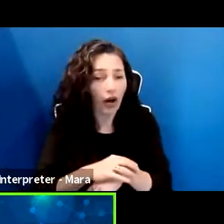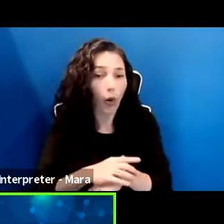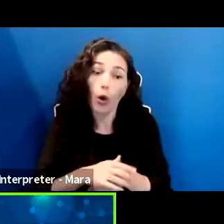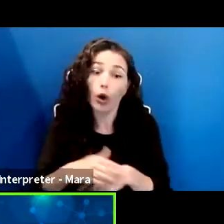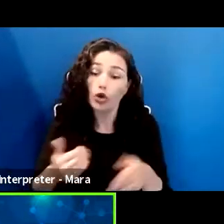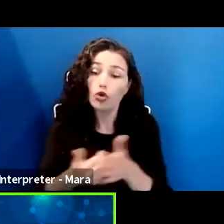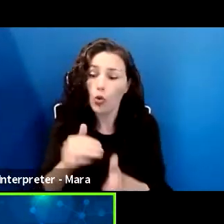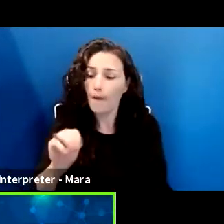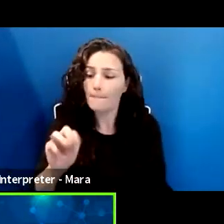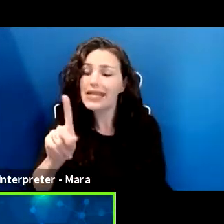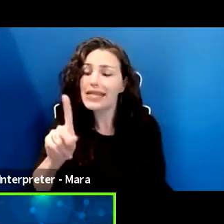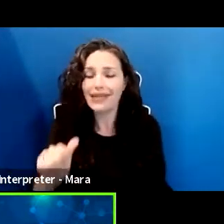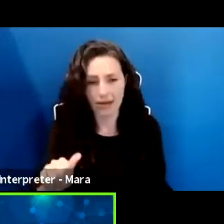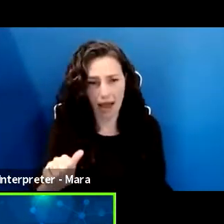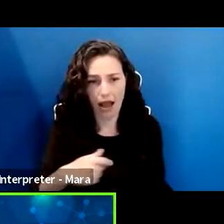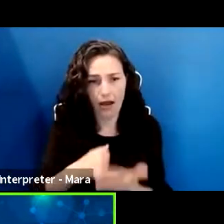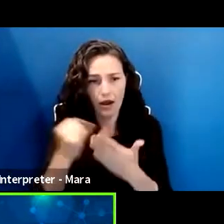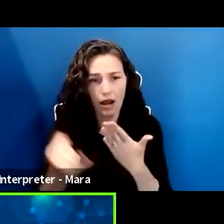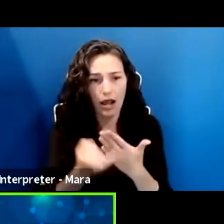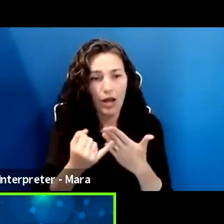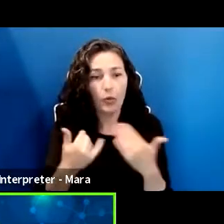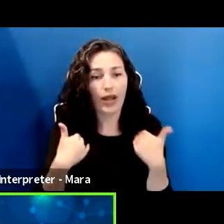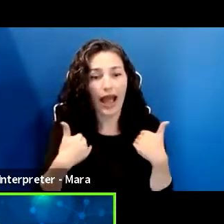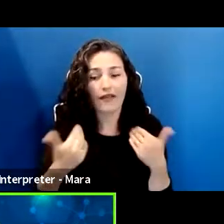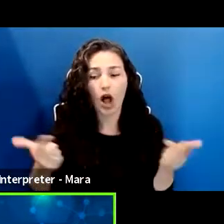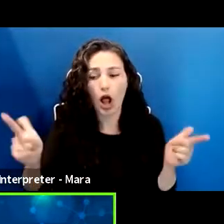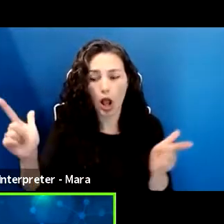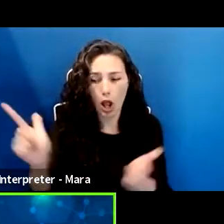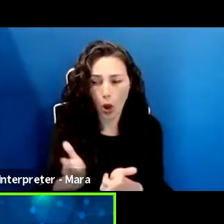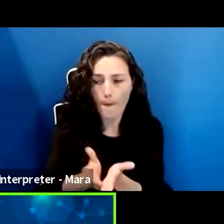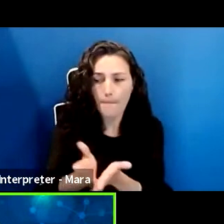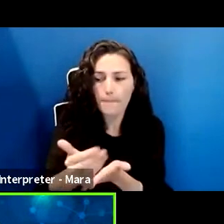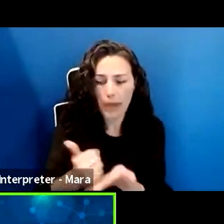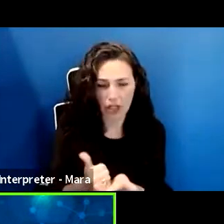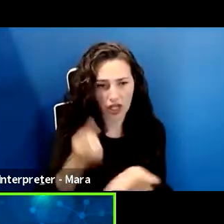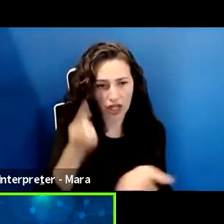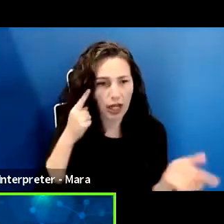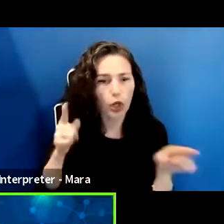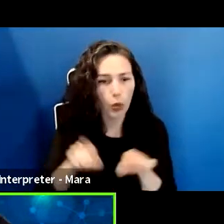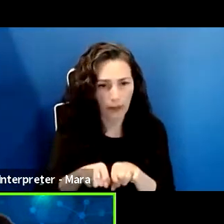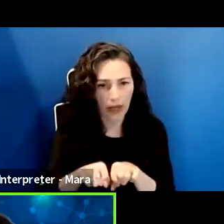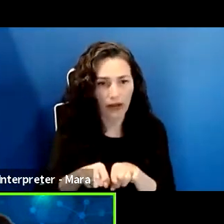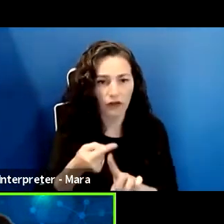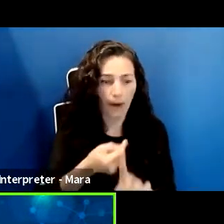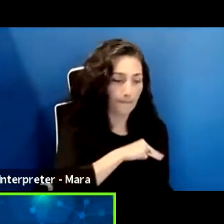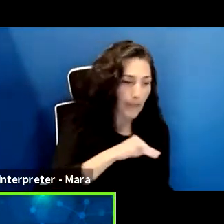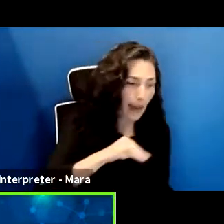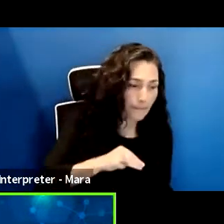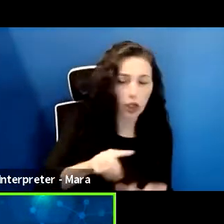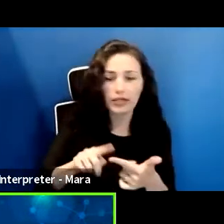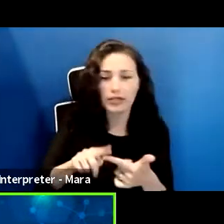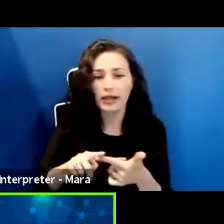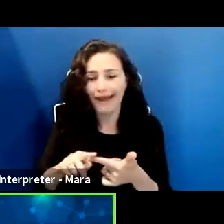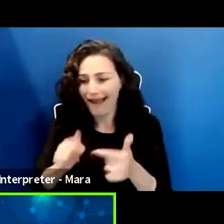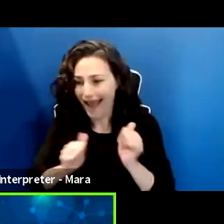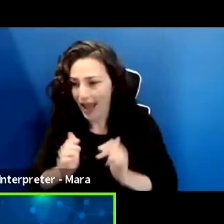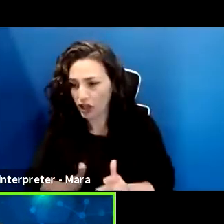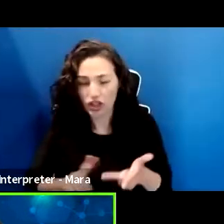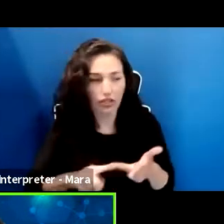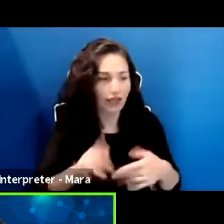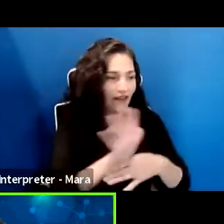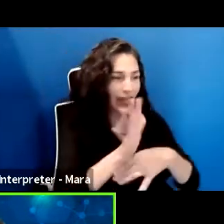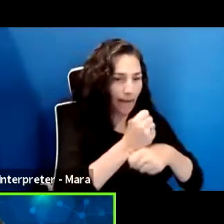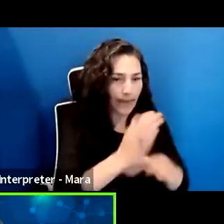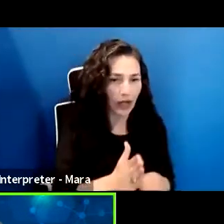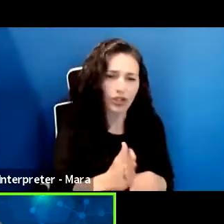SAG-AFTRA offers these contracts and low-budget agreements with input from both members, actors, filmmakers, to make it